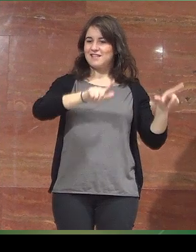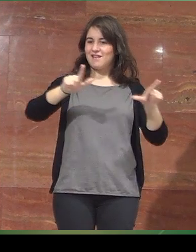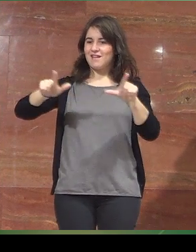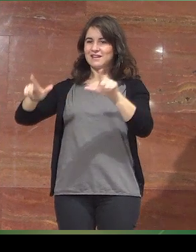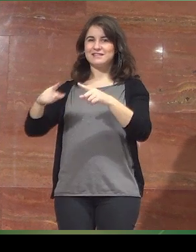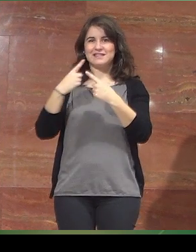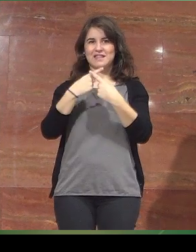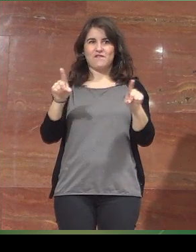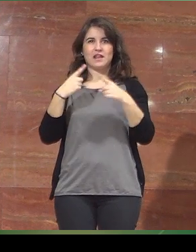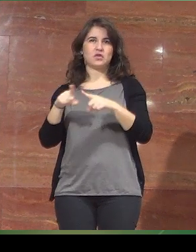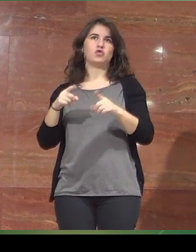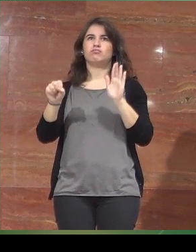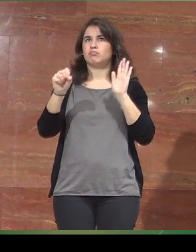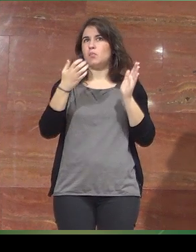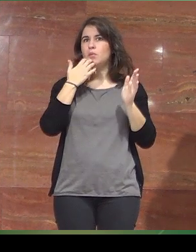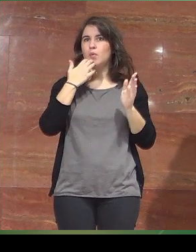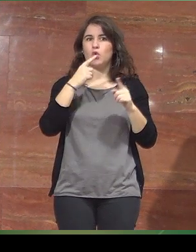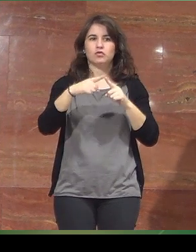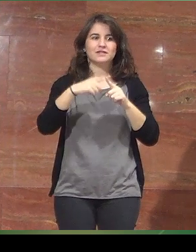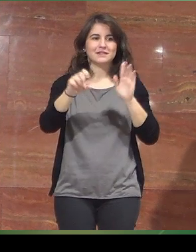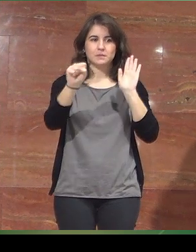all very...